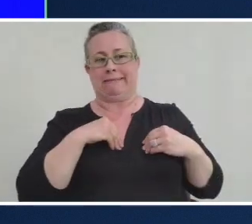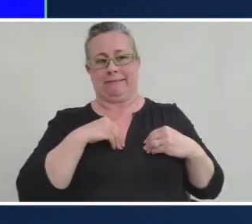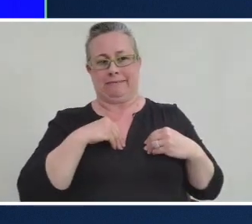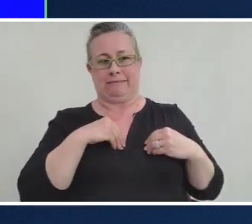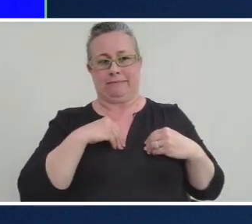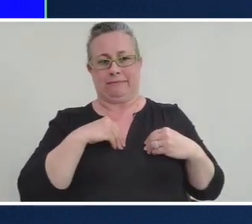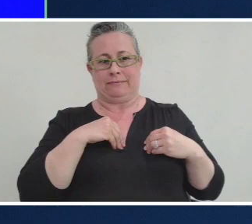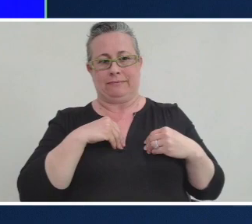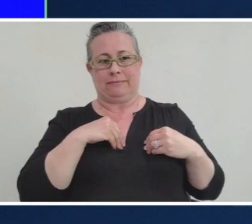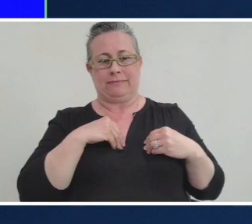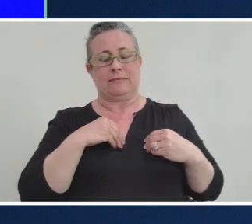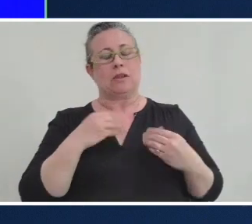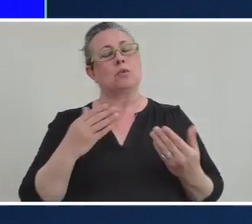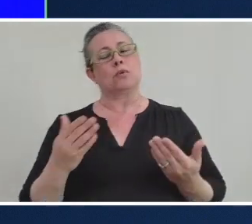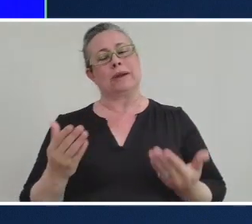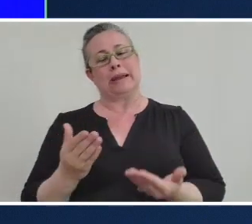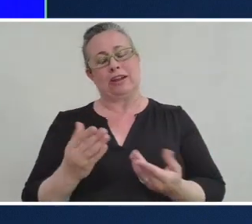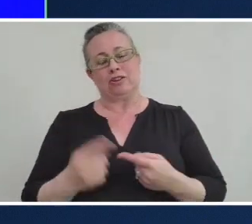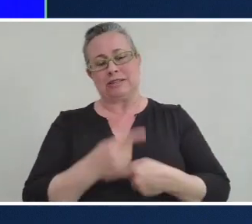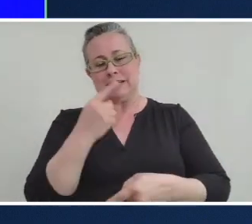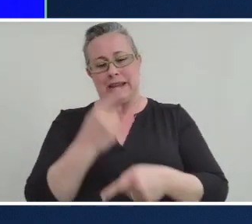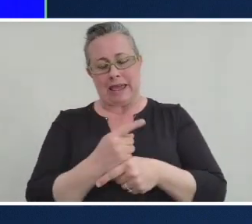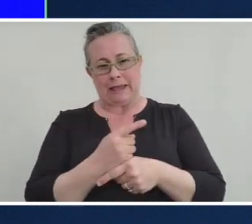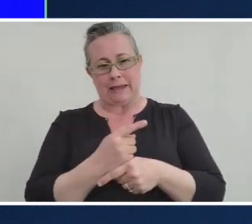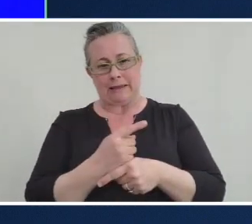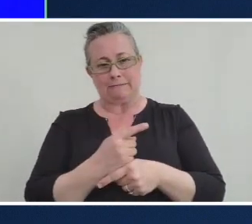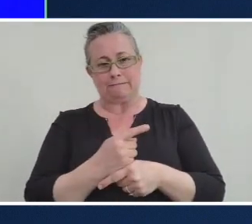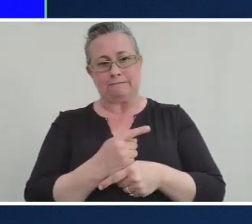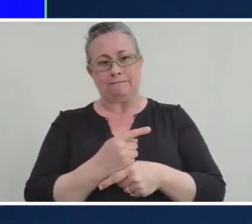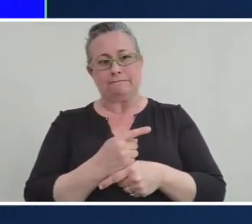We're here today. I'd like to introduce